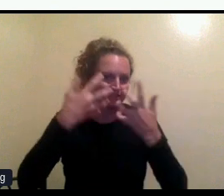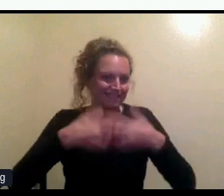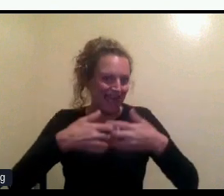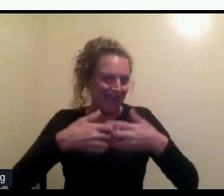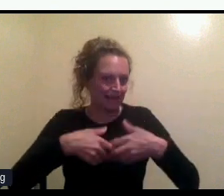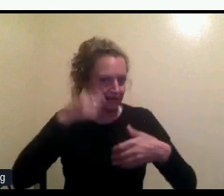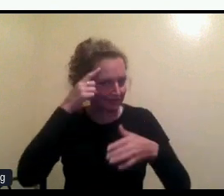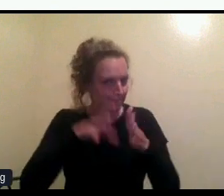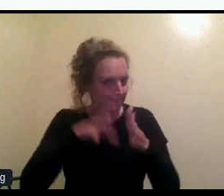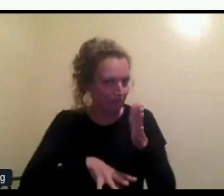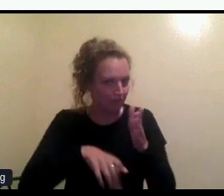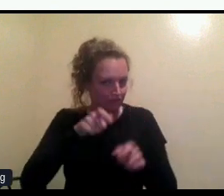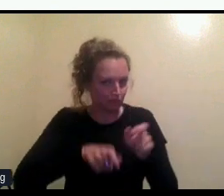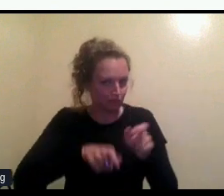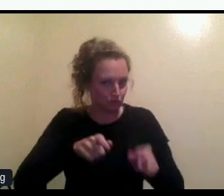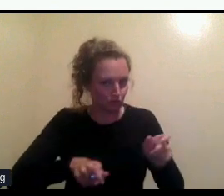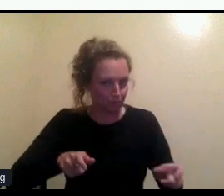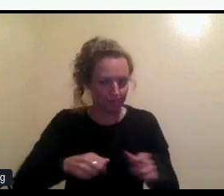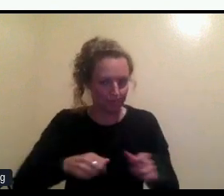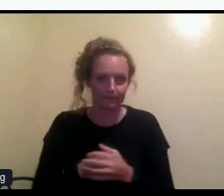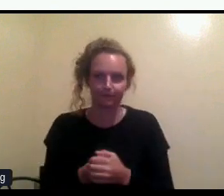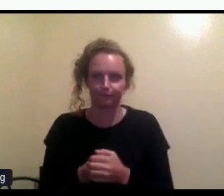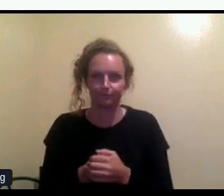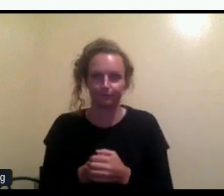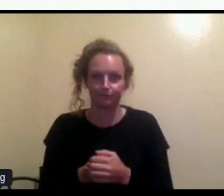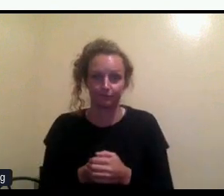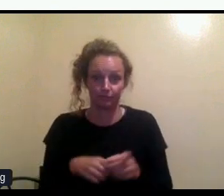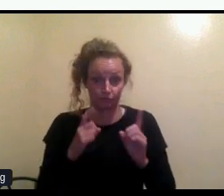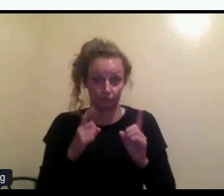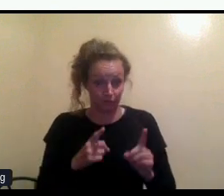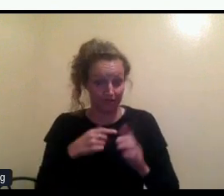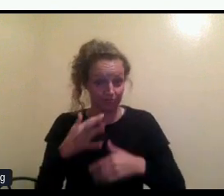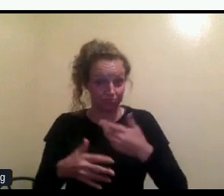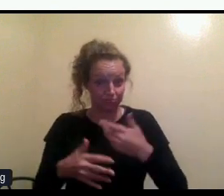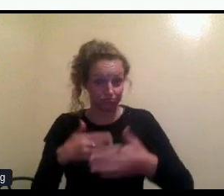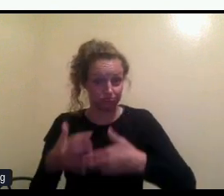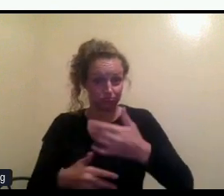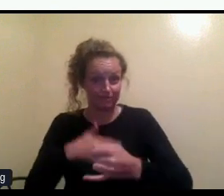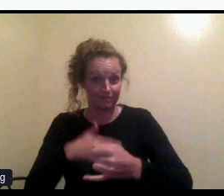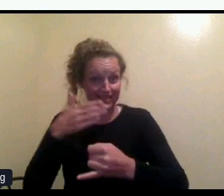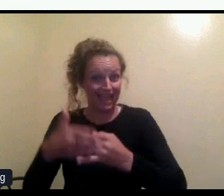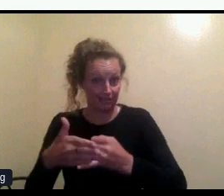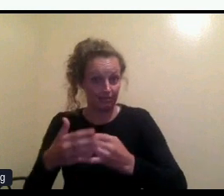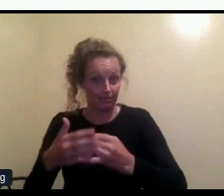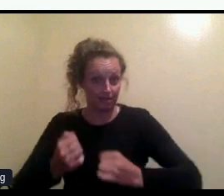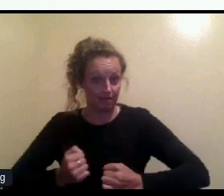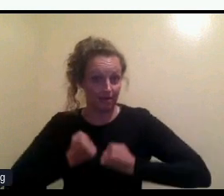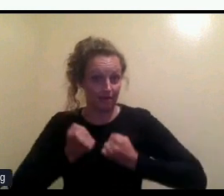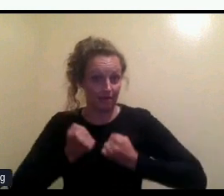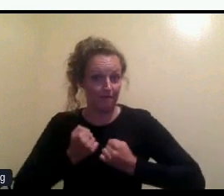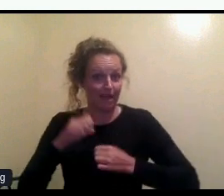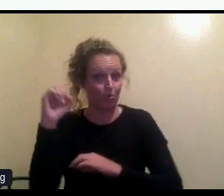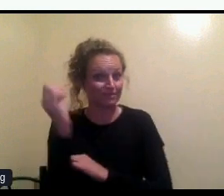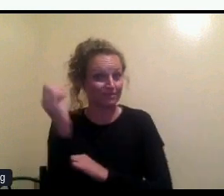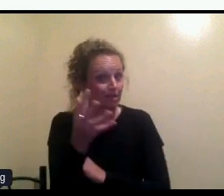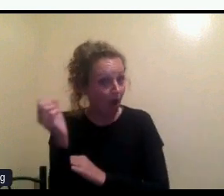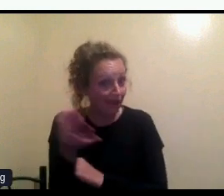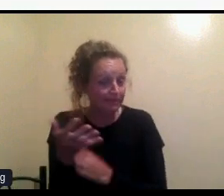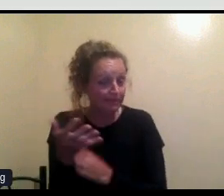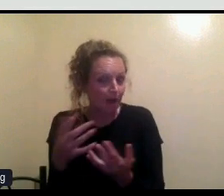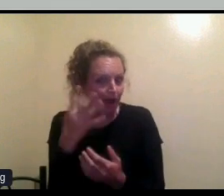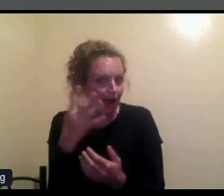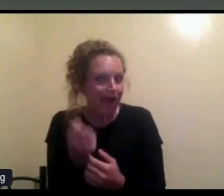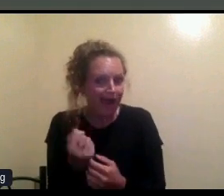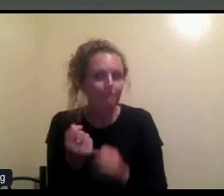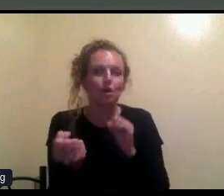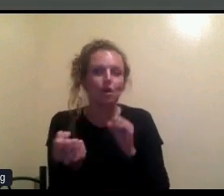that takes me to the end of our slides, but I'd be really interested to hear if anyone has any insights, questions, or comments